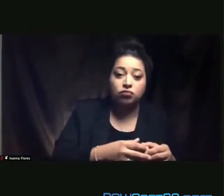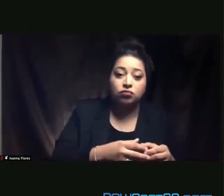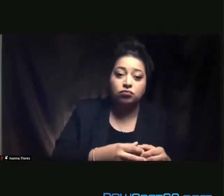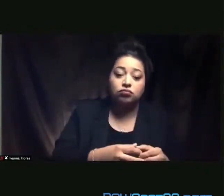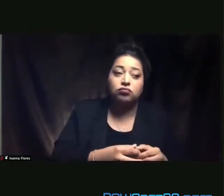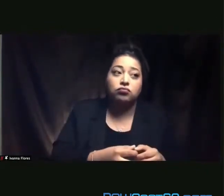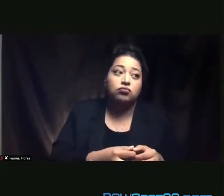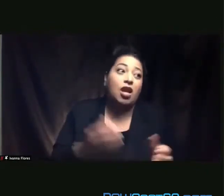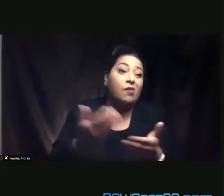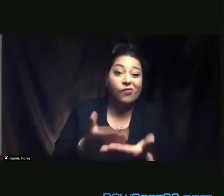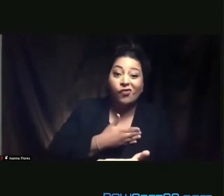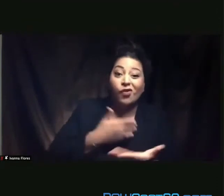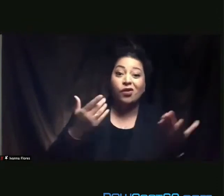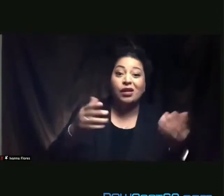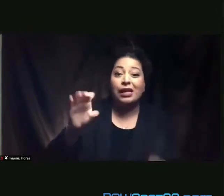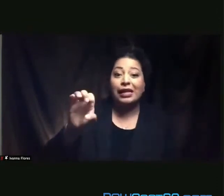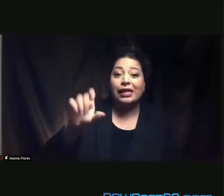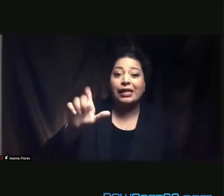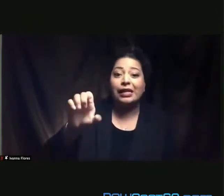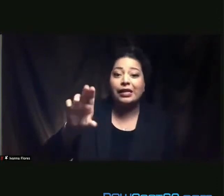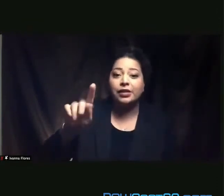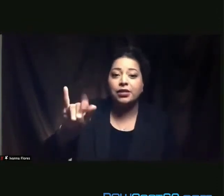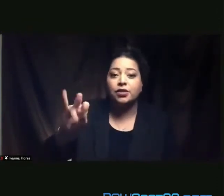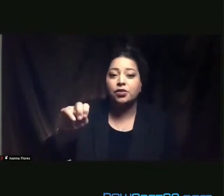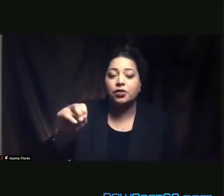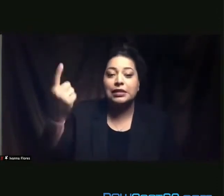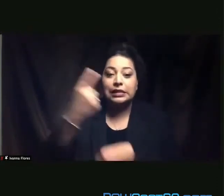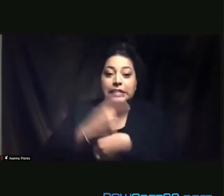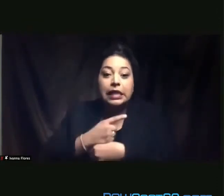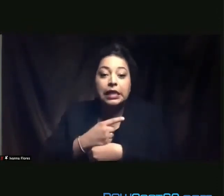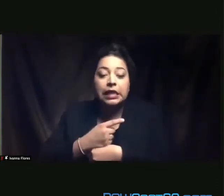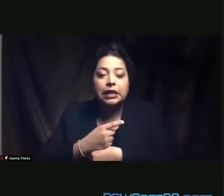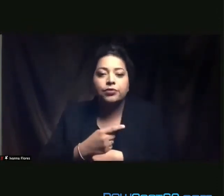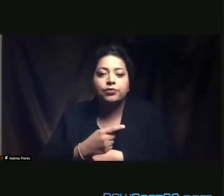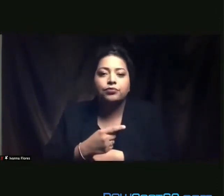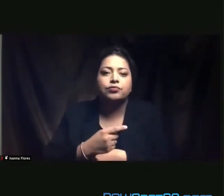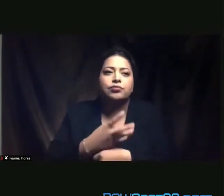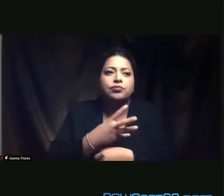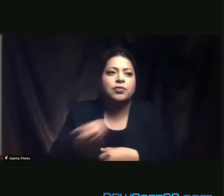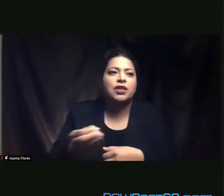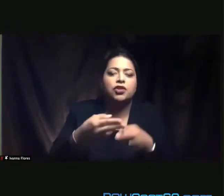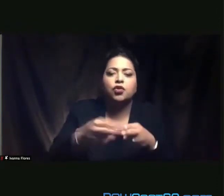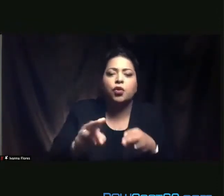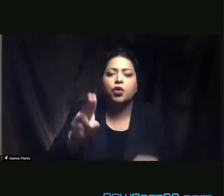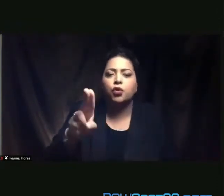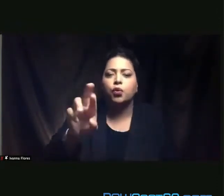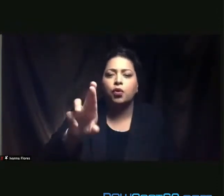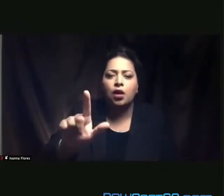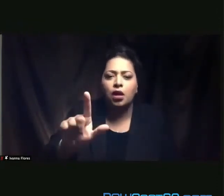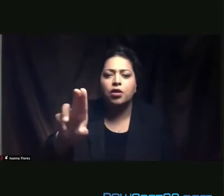also have that up on election day. And it's a shortened URL,